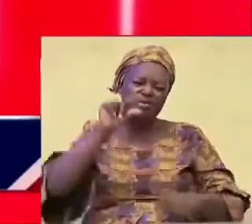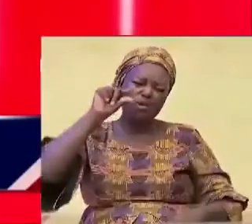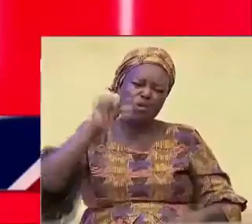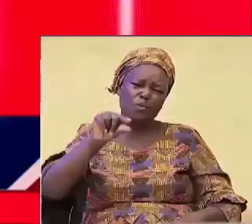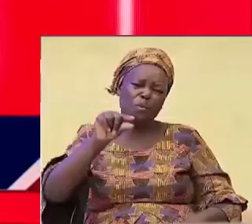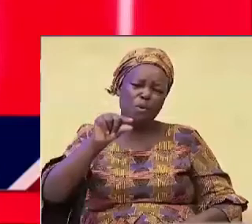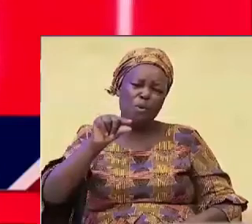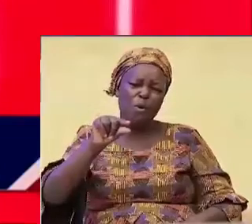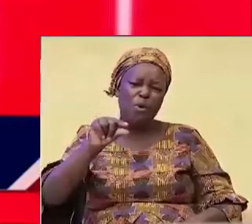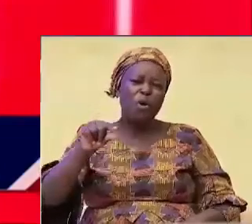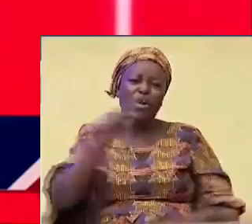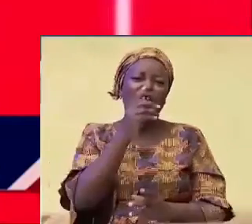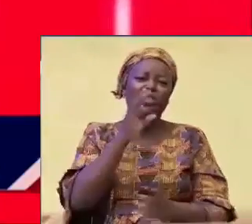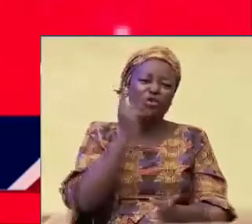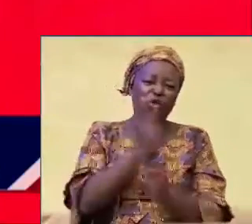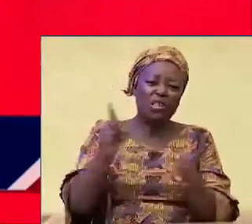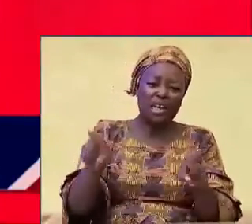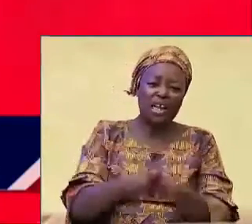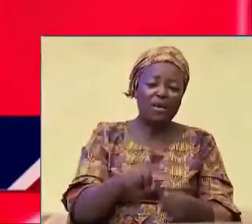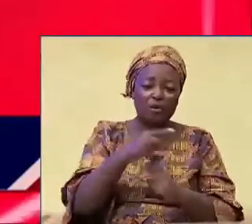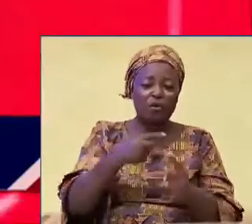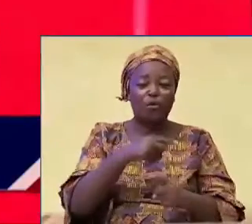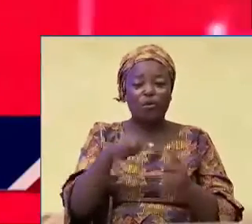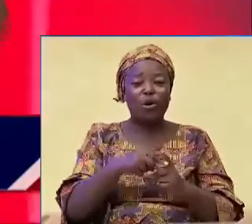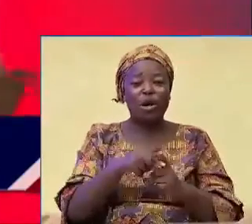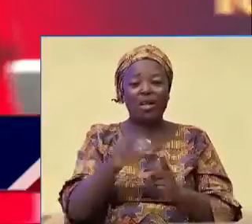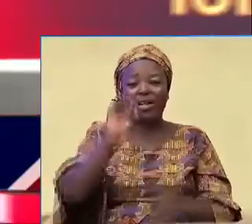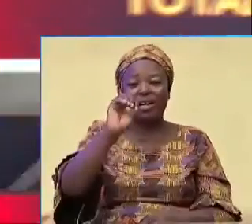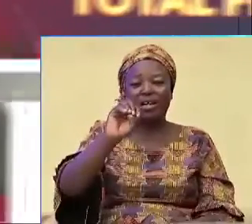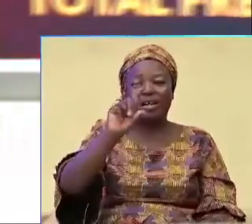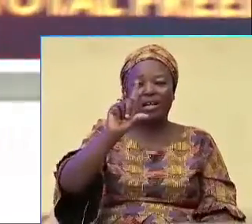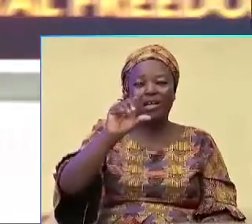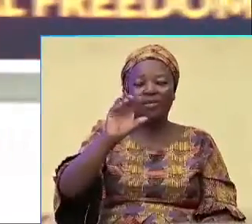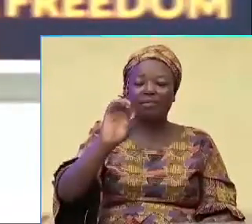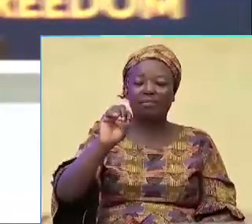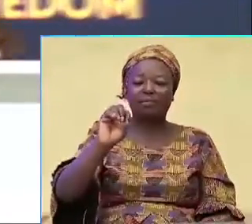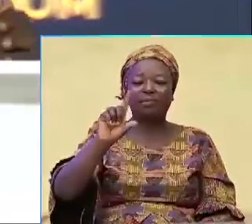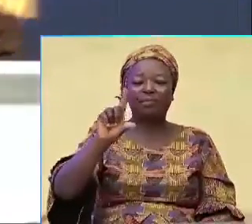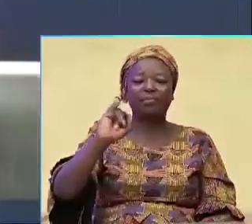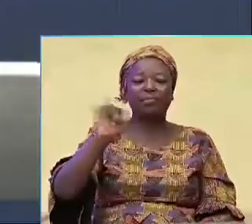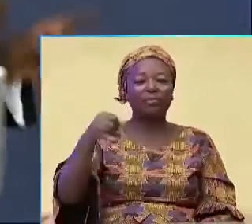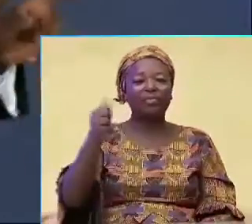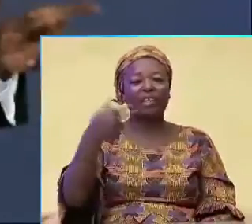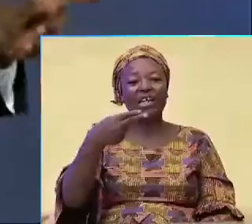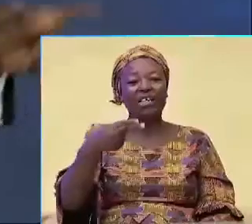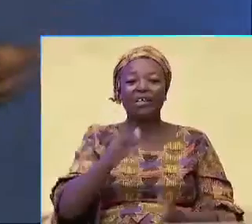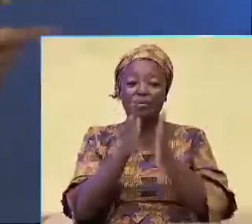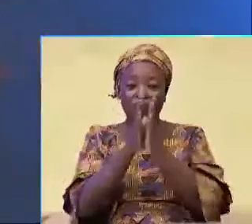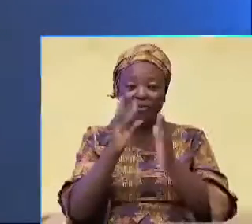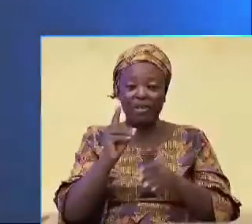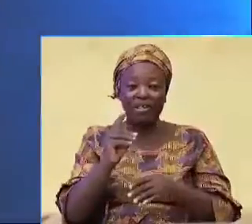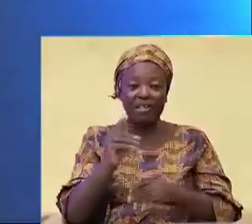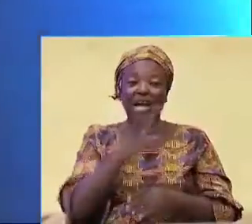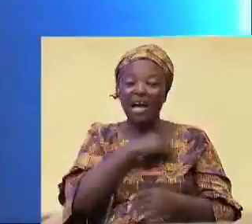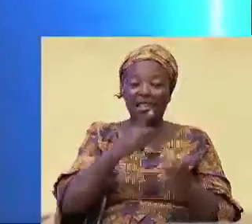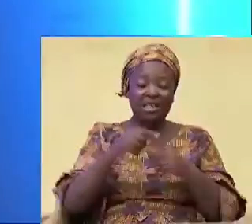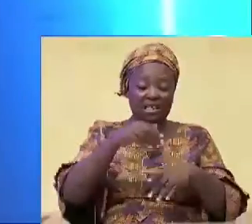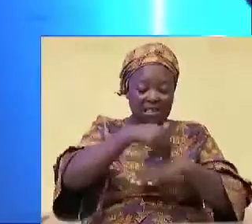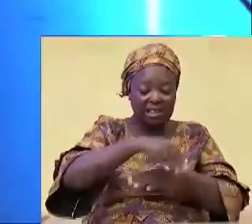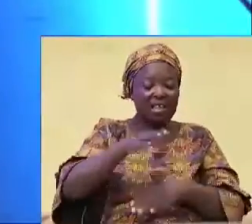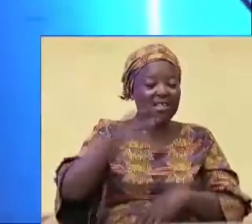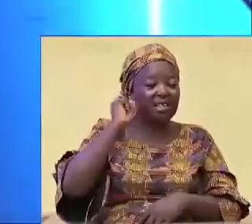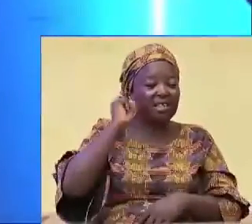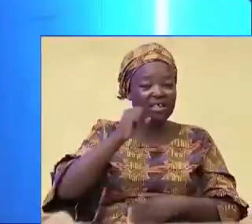can be so small, like when Elijah prayed and then he sent his servant